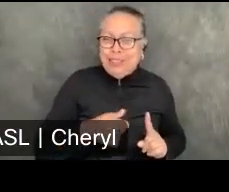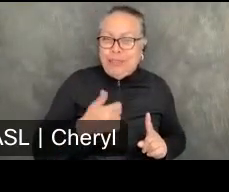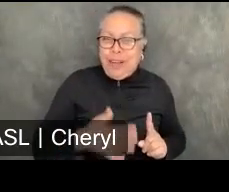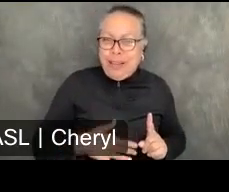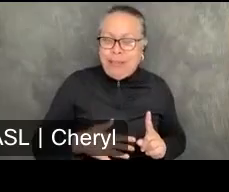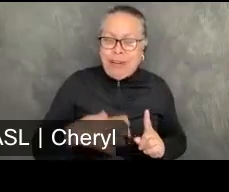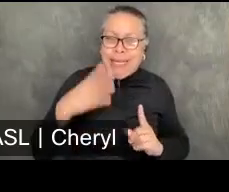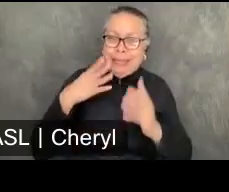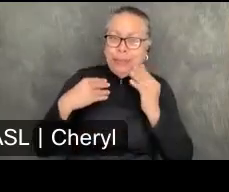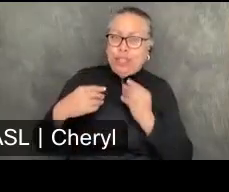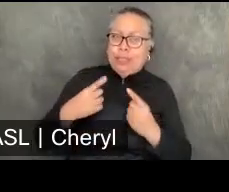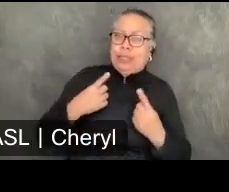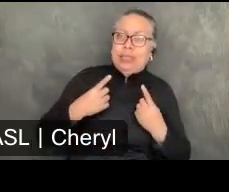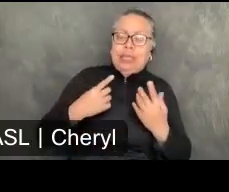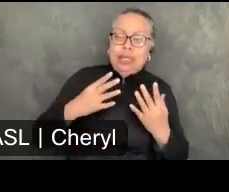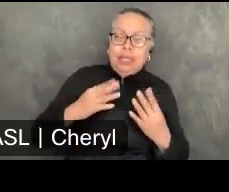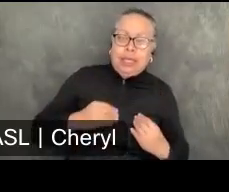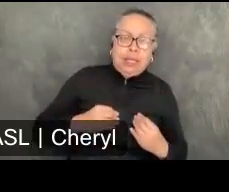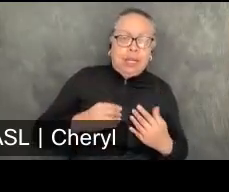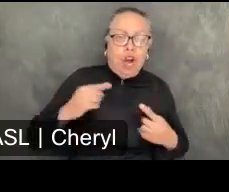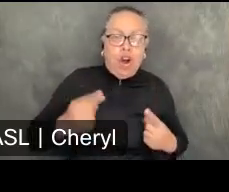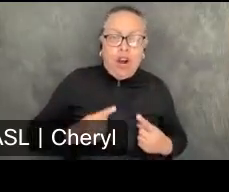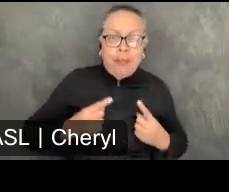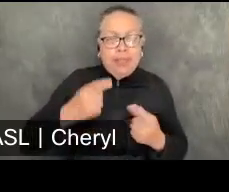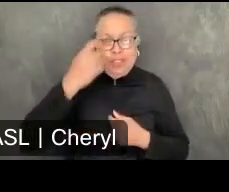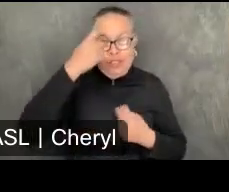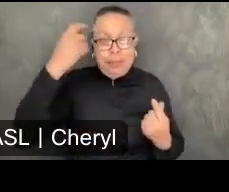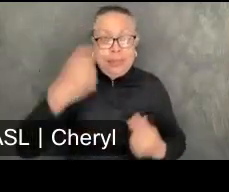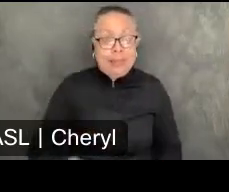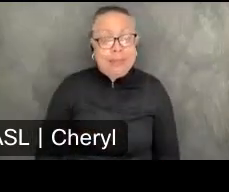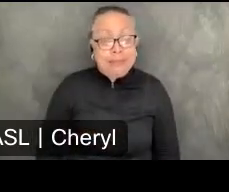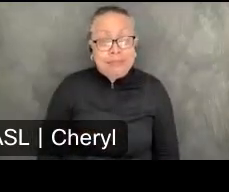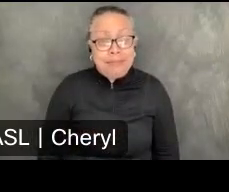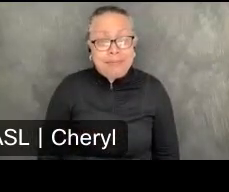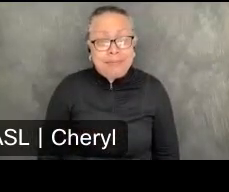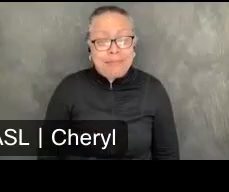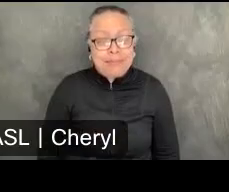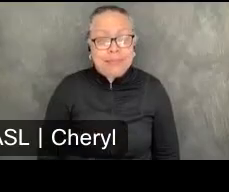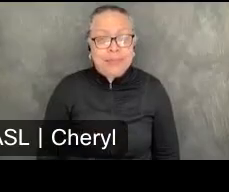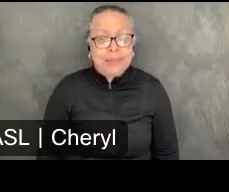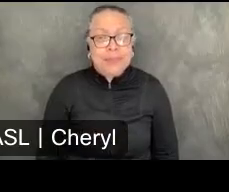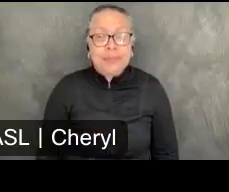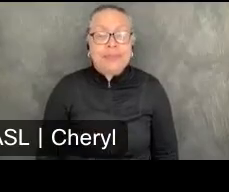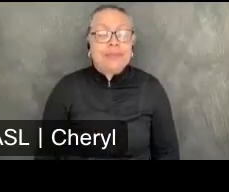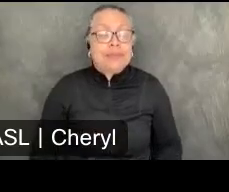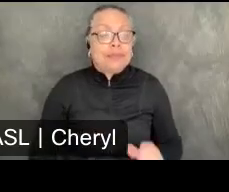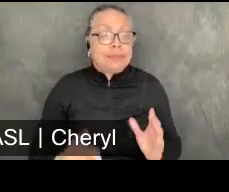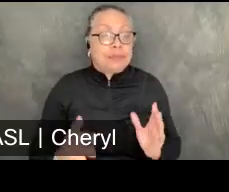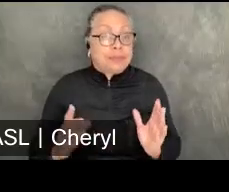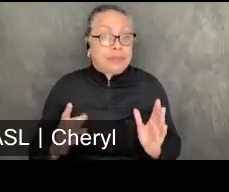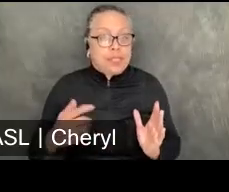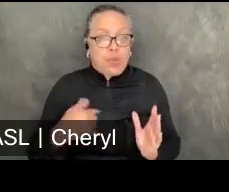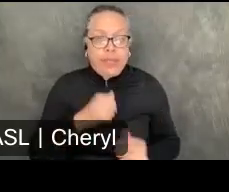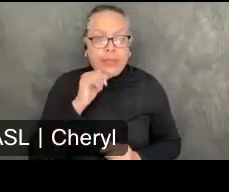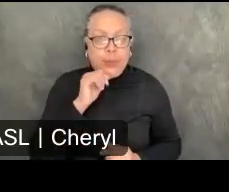they're experiencing that abuse, that harm, that trauma, right? Um, Something that we do not do is